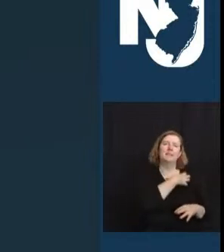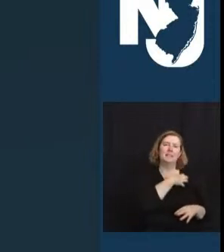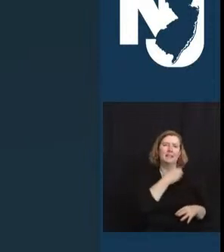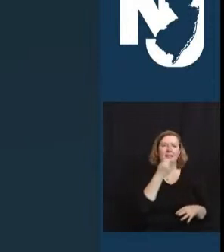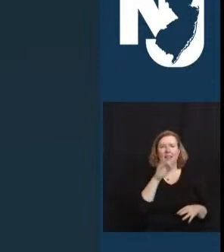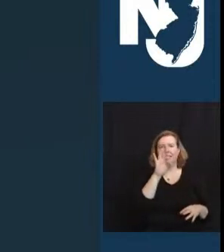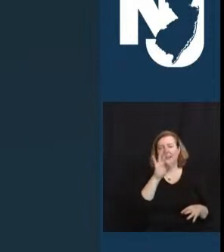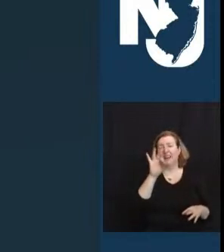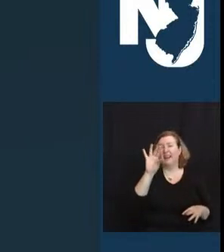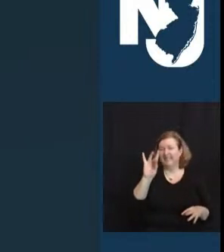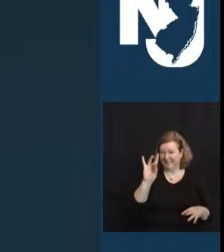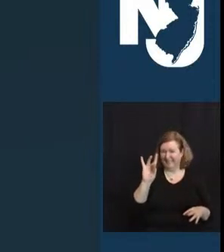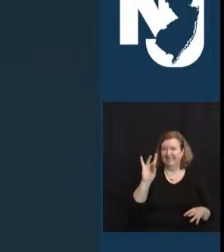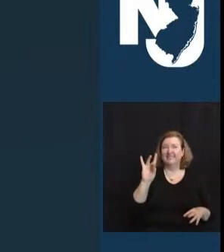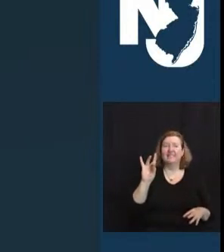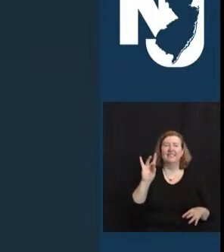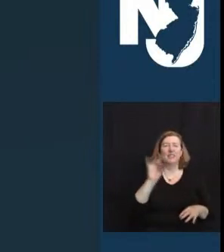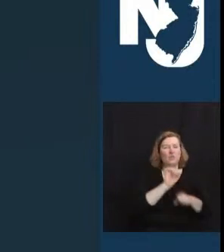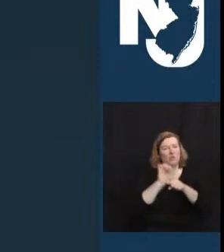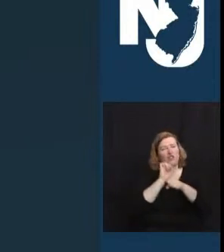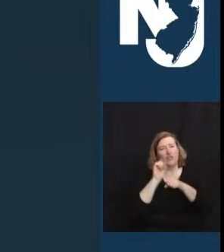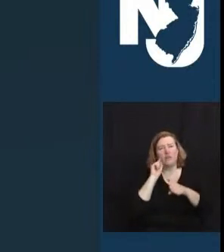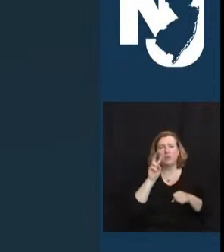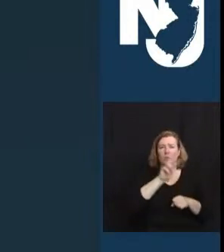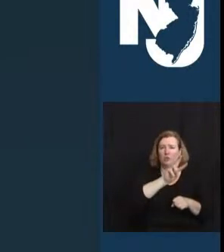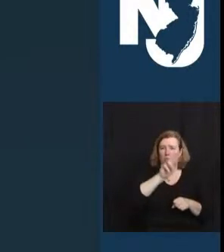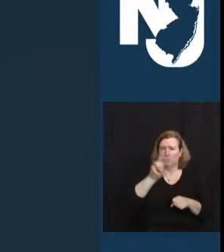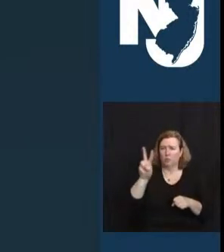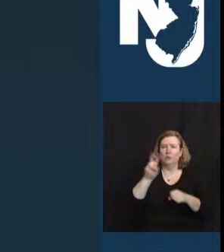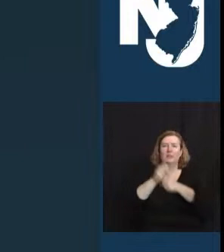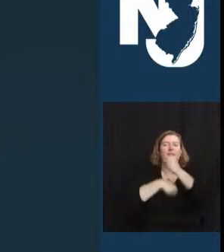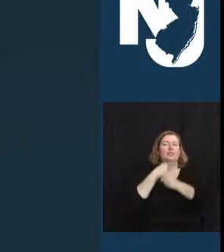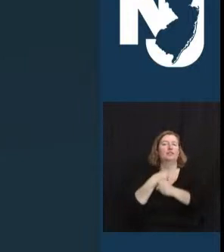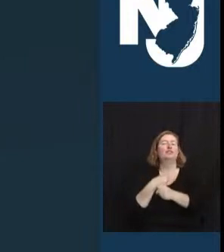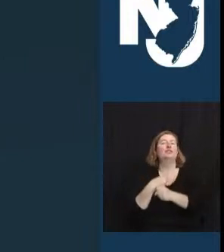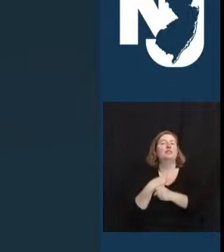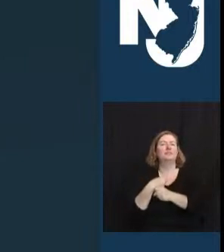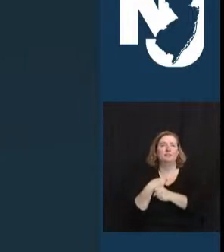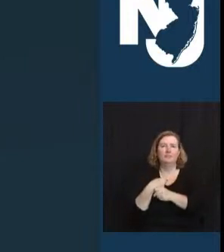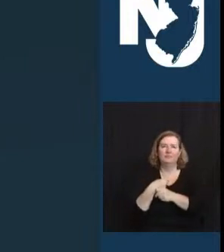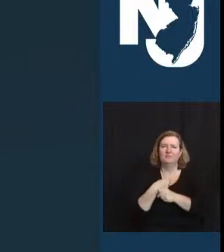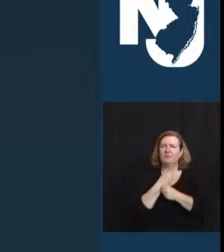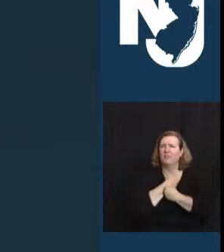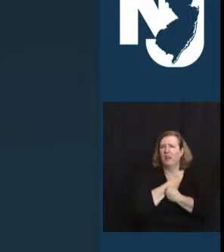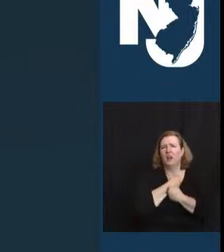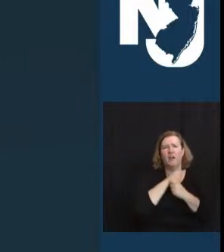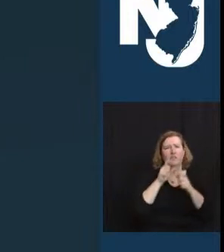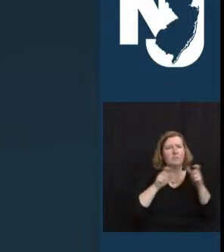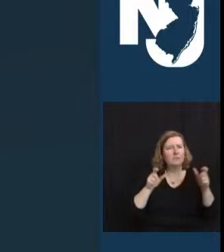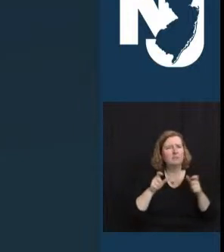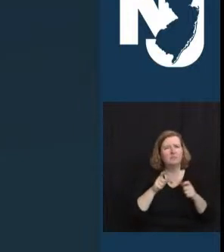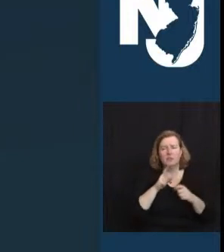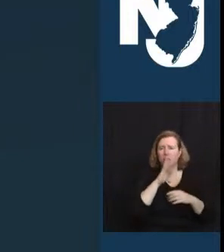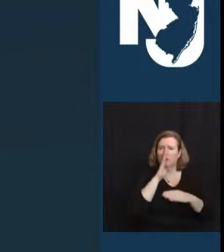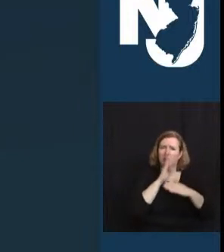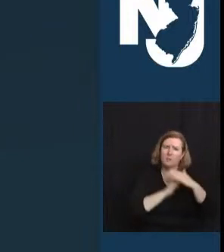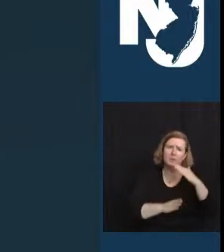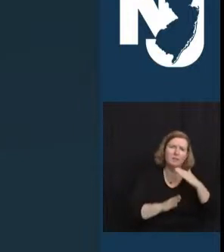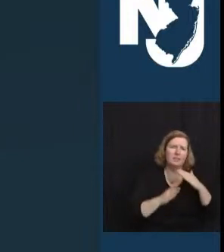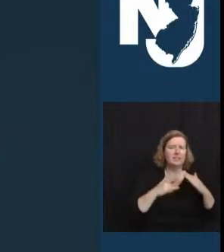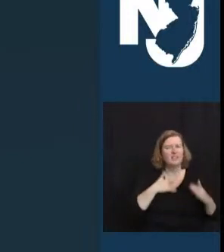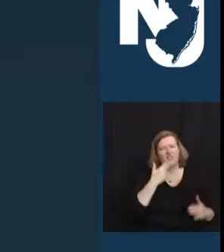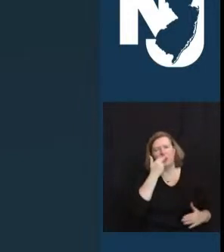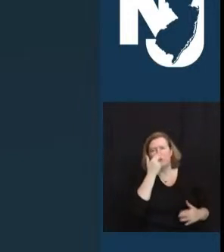served with distinction for the next 22 years, bringing his characteristic compassion, humility, and good humor to the station house and